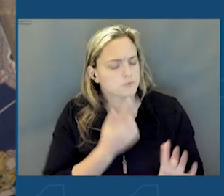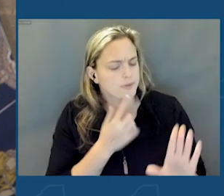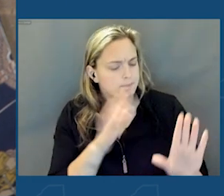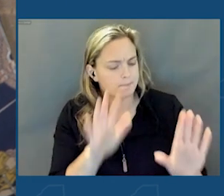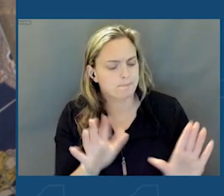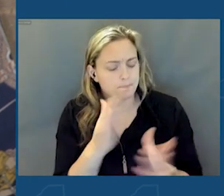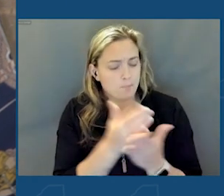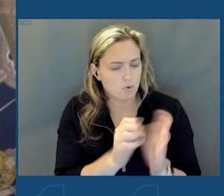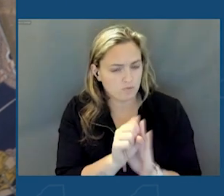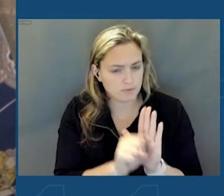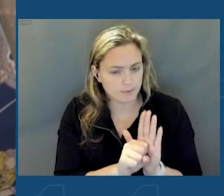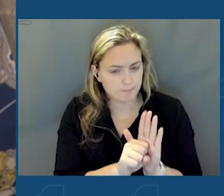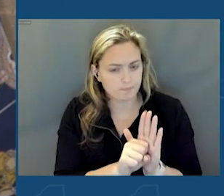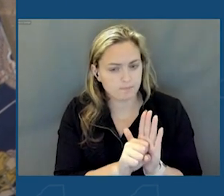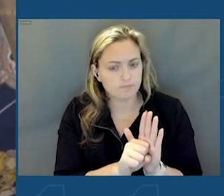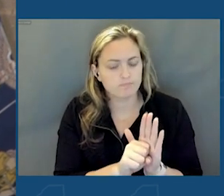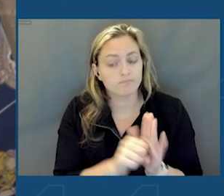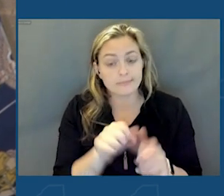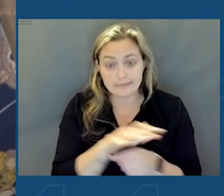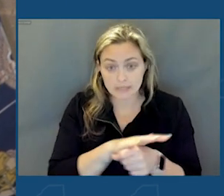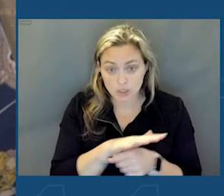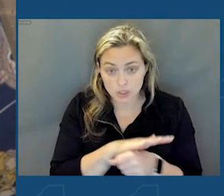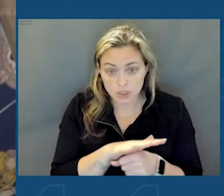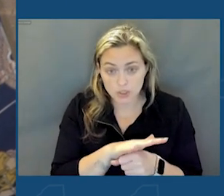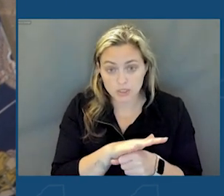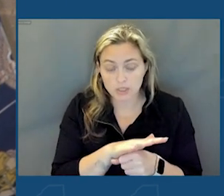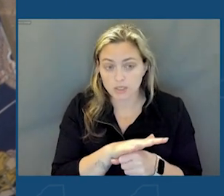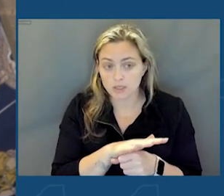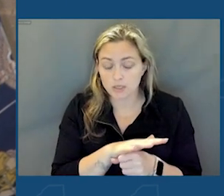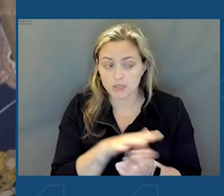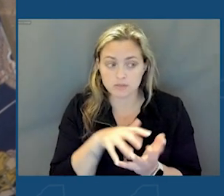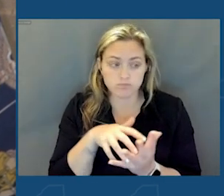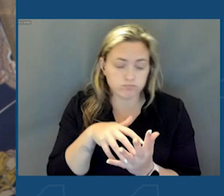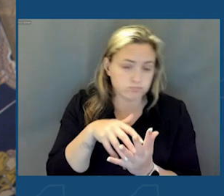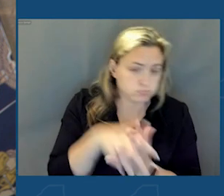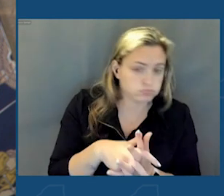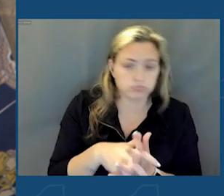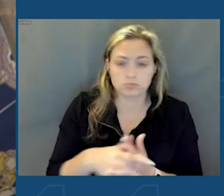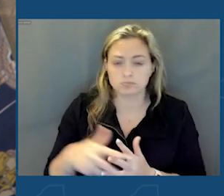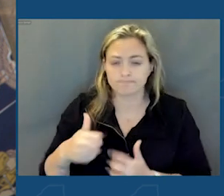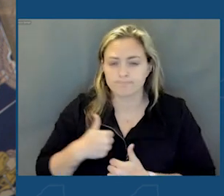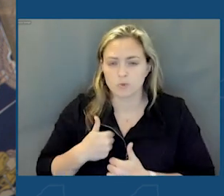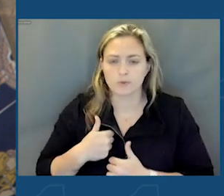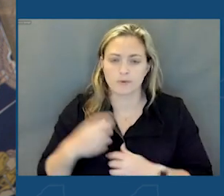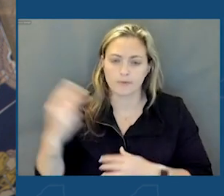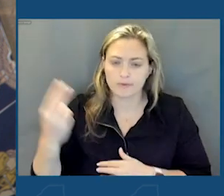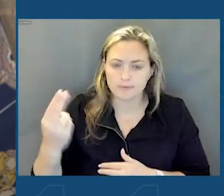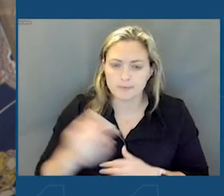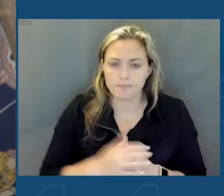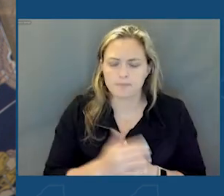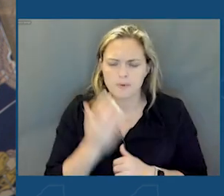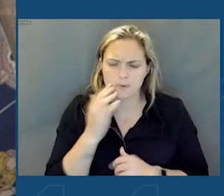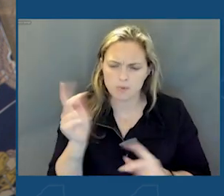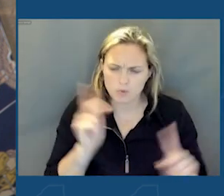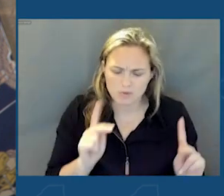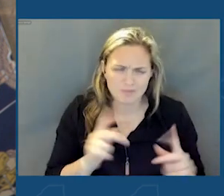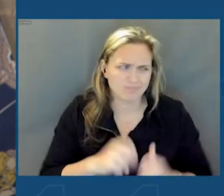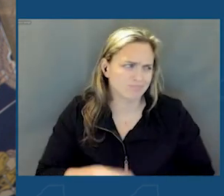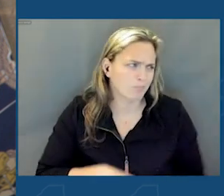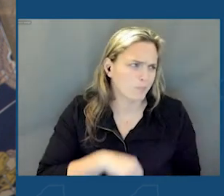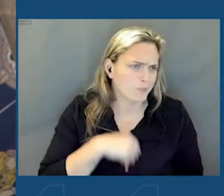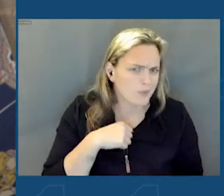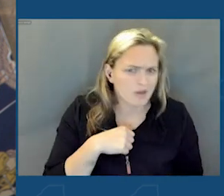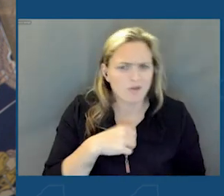state. This area is steeped in military history. We know the people are so proud of